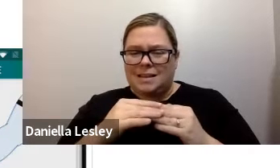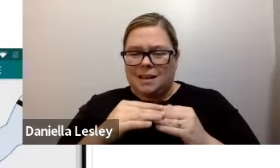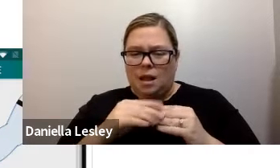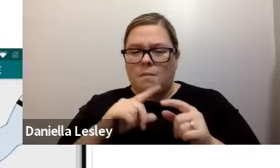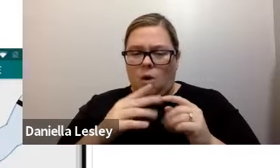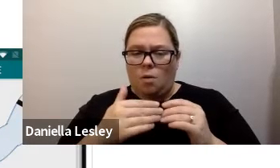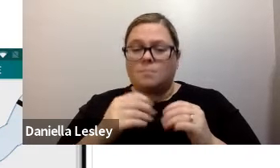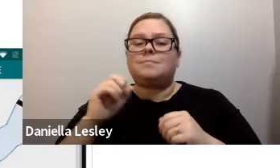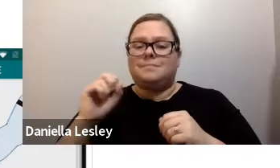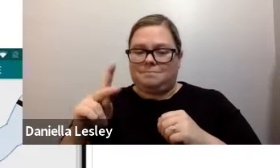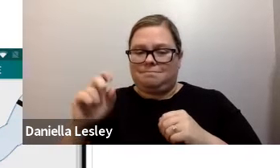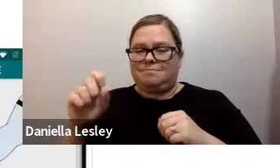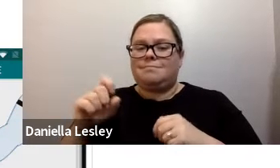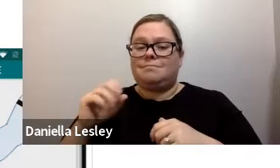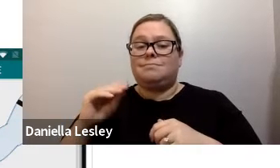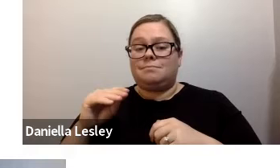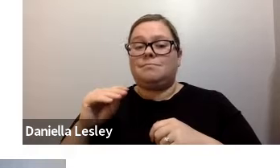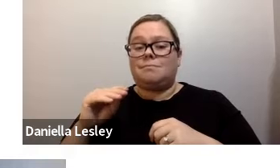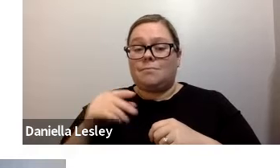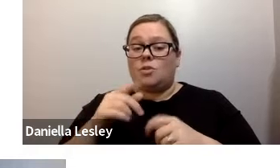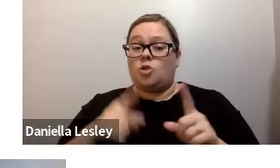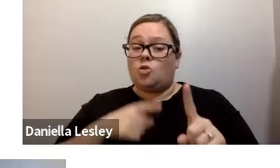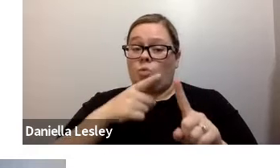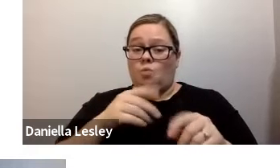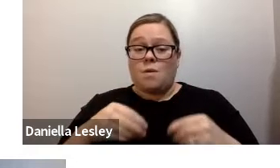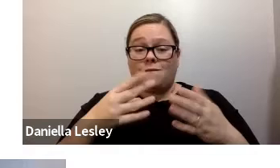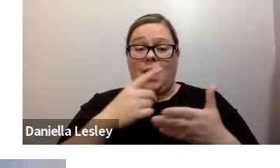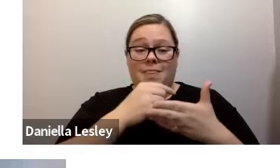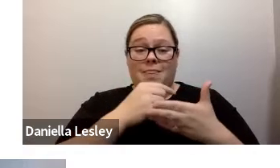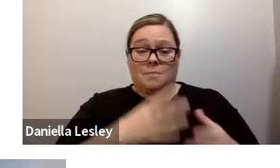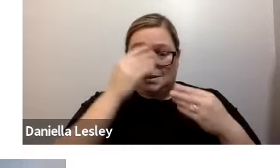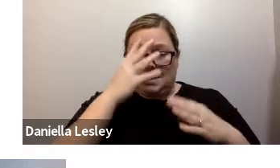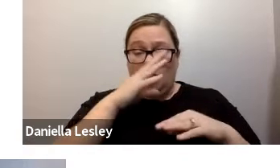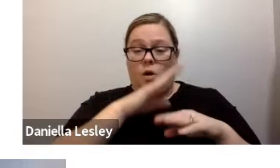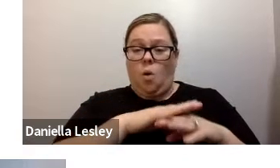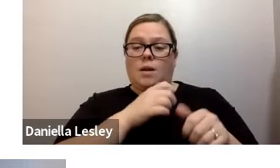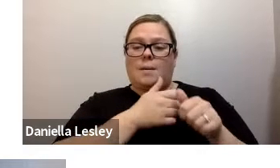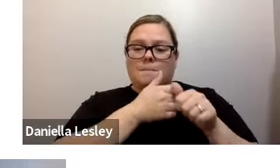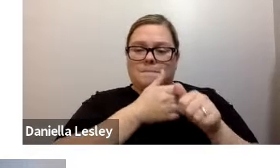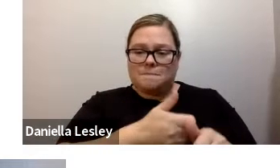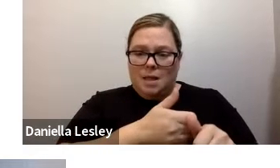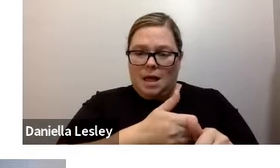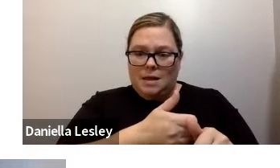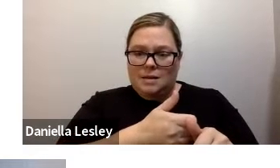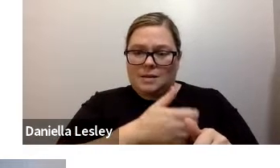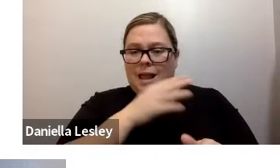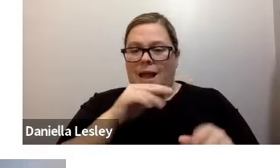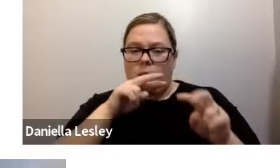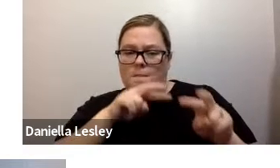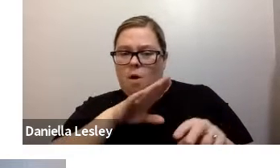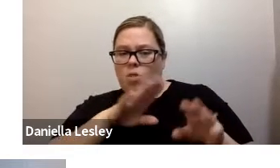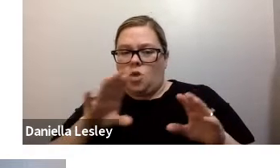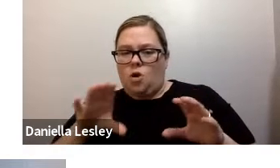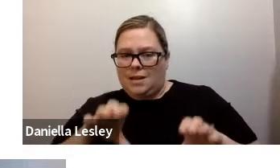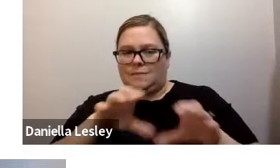almost. Okay, so there, basically, again, the goal is to provide the therapist data on compliance and to monitor their